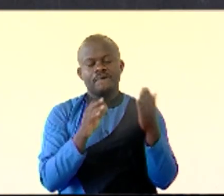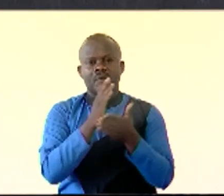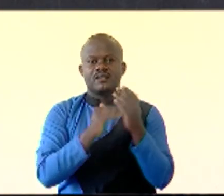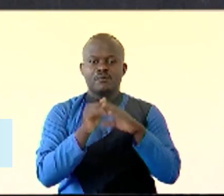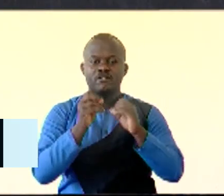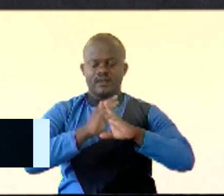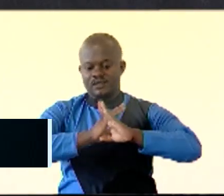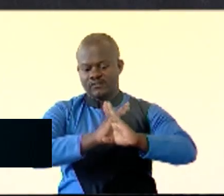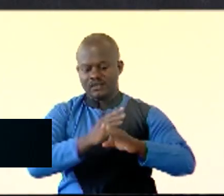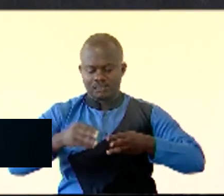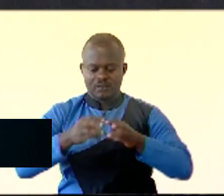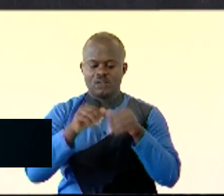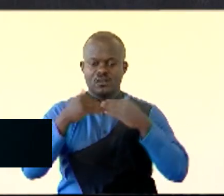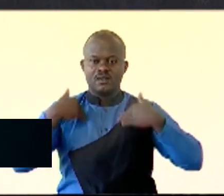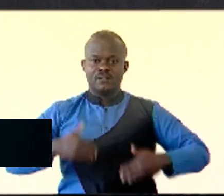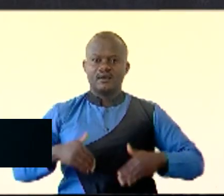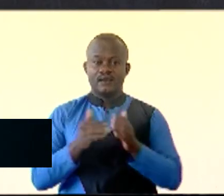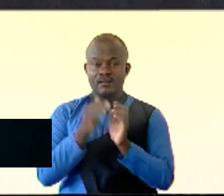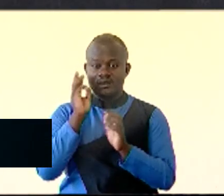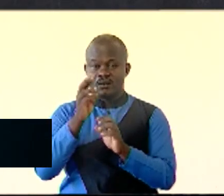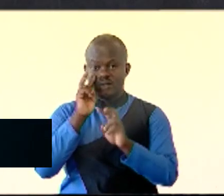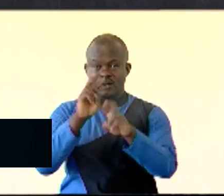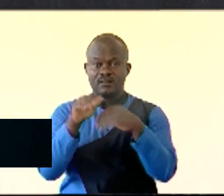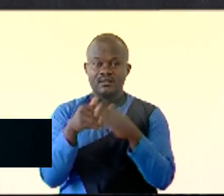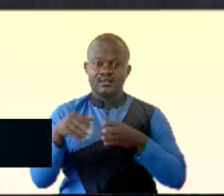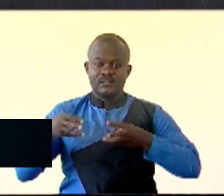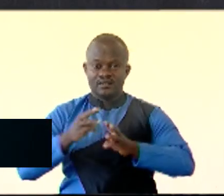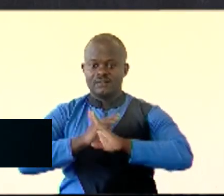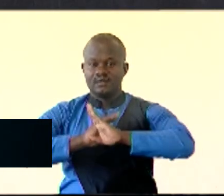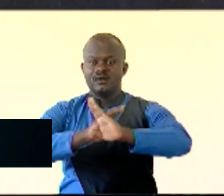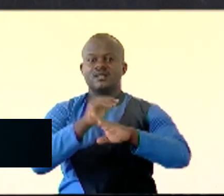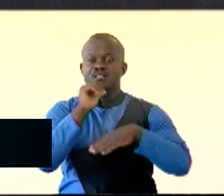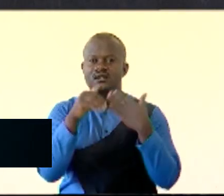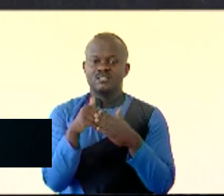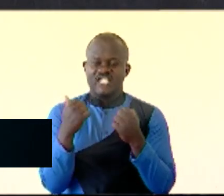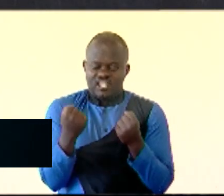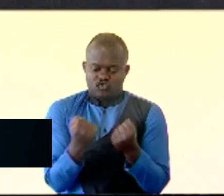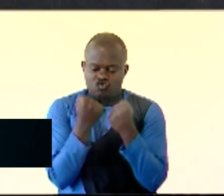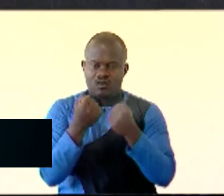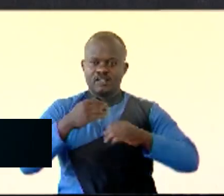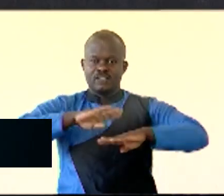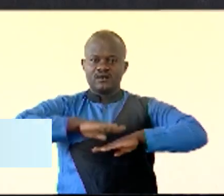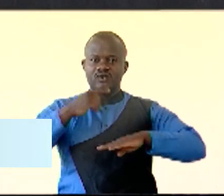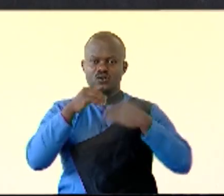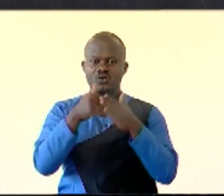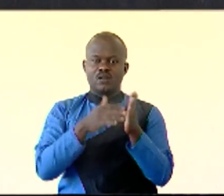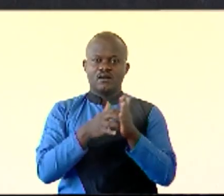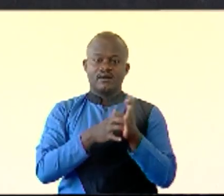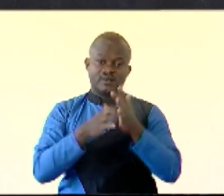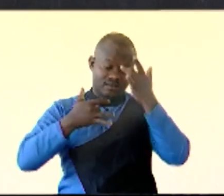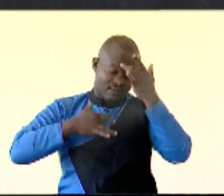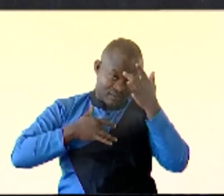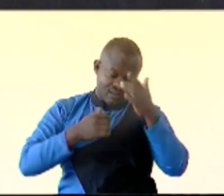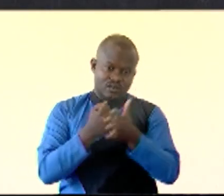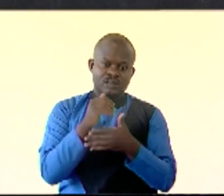defense mechanism of the body. And you find the defense mechanism of the body is not strong enough to weaken the disease-causing